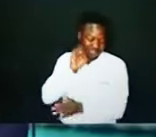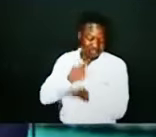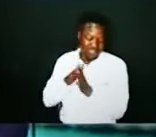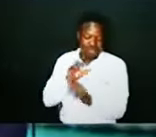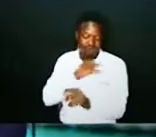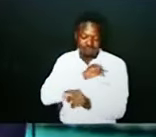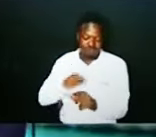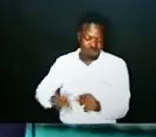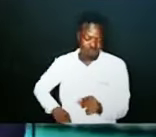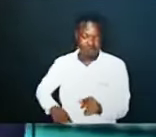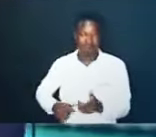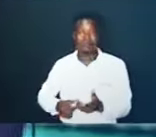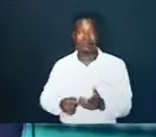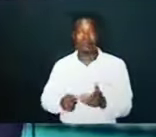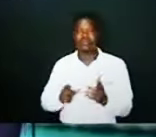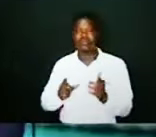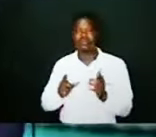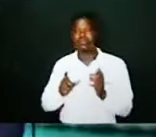Hini.